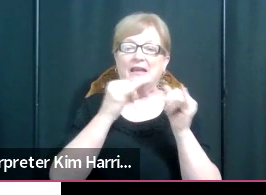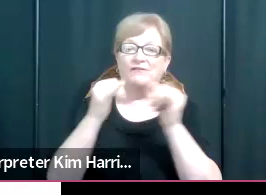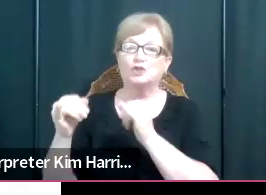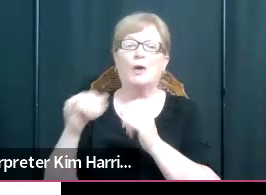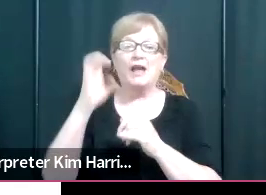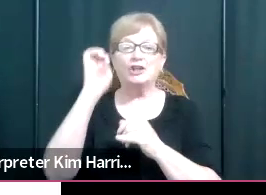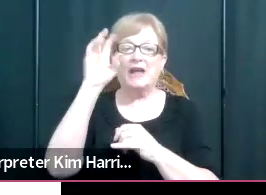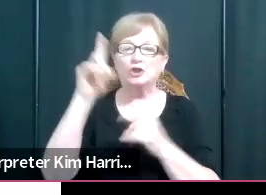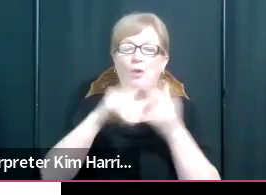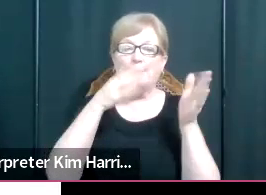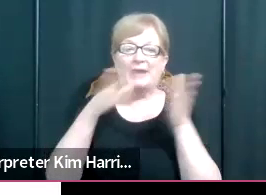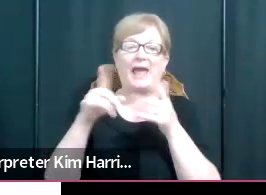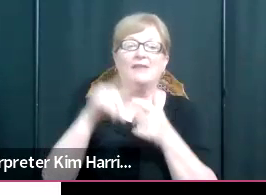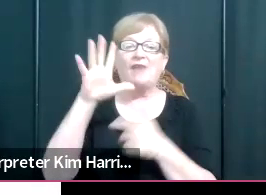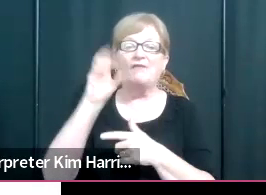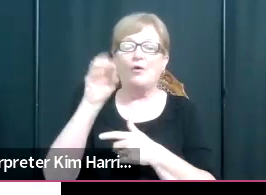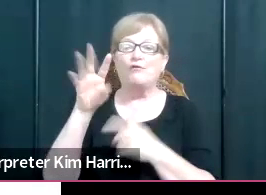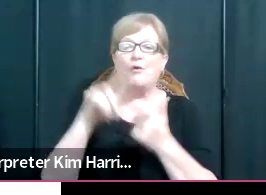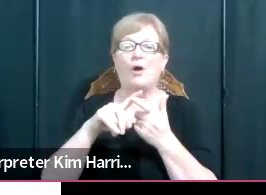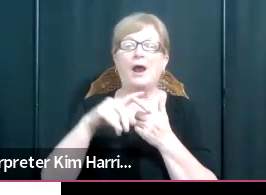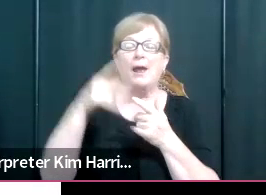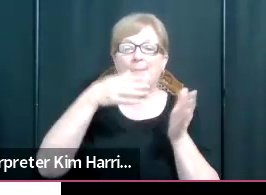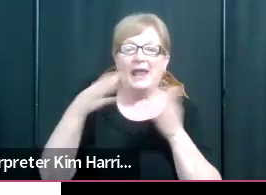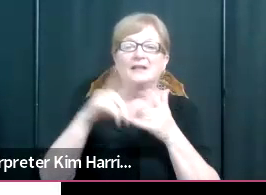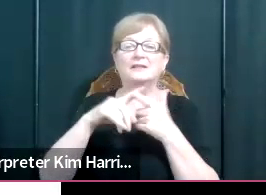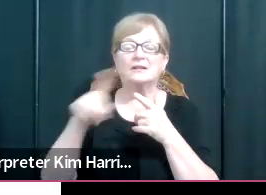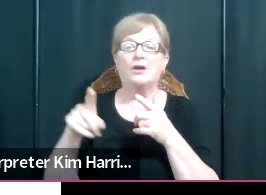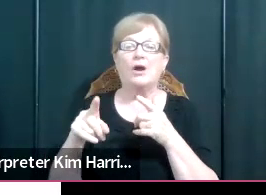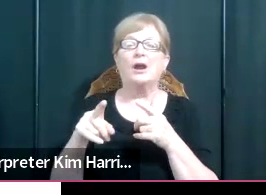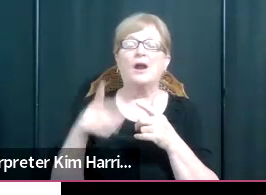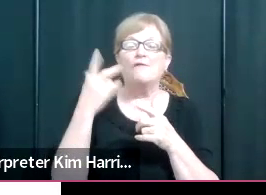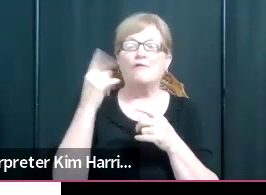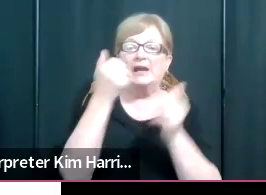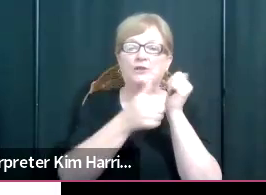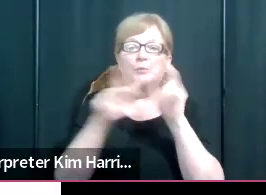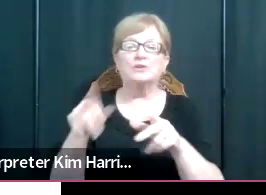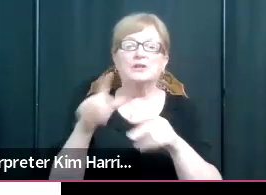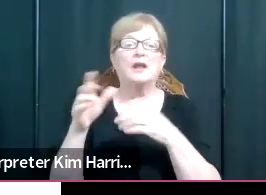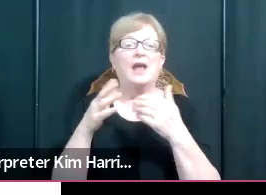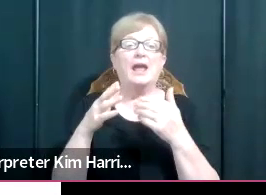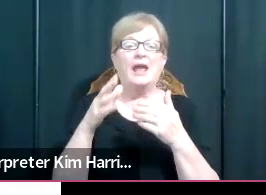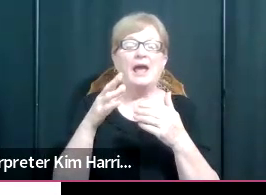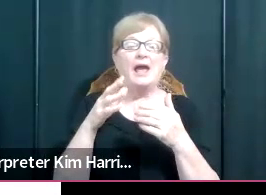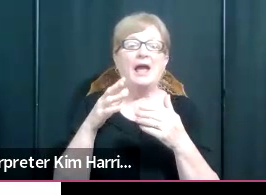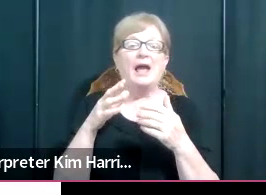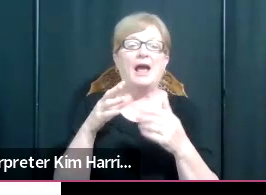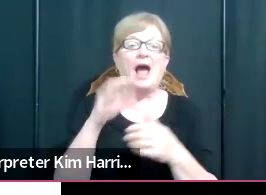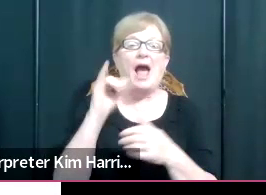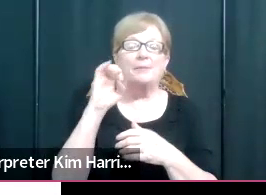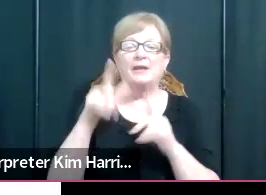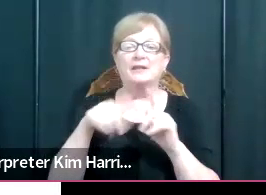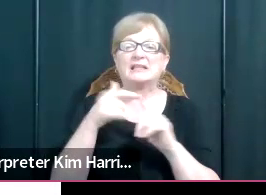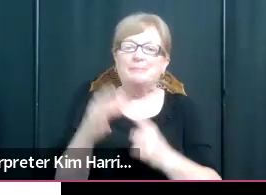504 plans can include AT. IEPs are a little more in depth in terms of they list out